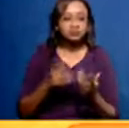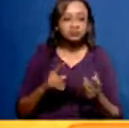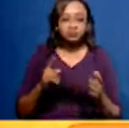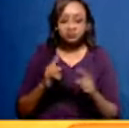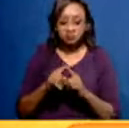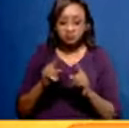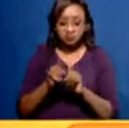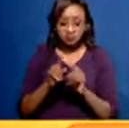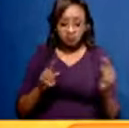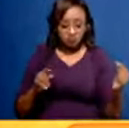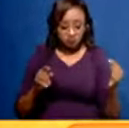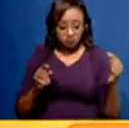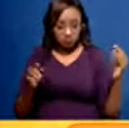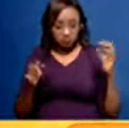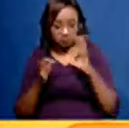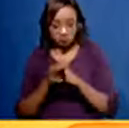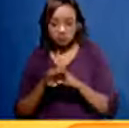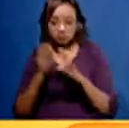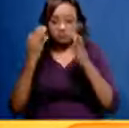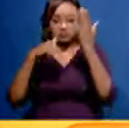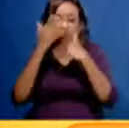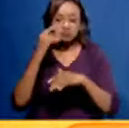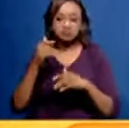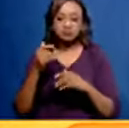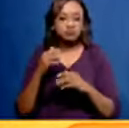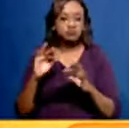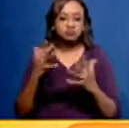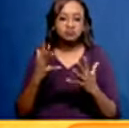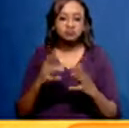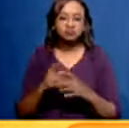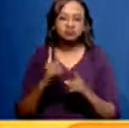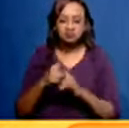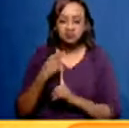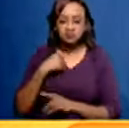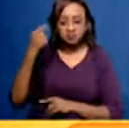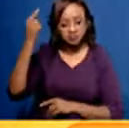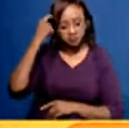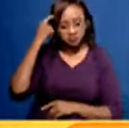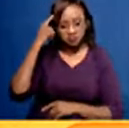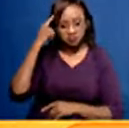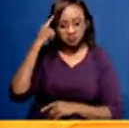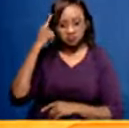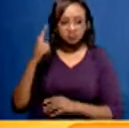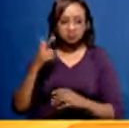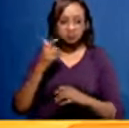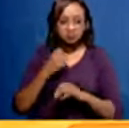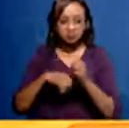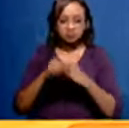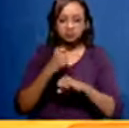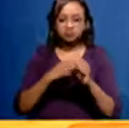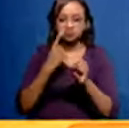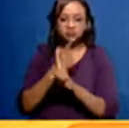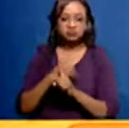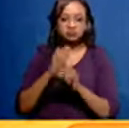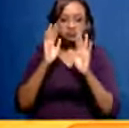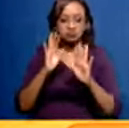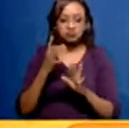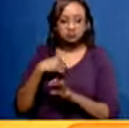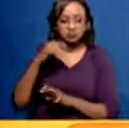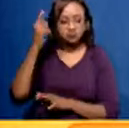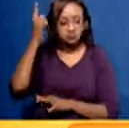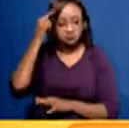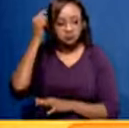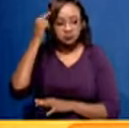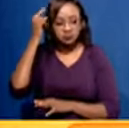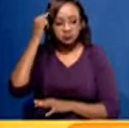into the university, which is inclusive. And I think the efforts on the way today within the university to be mindful that we want